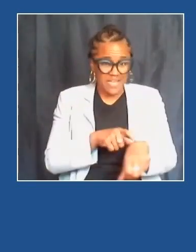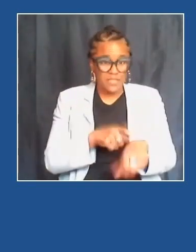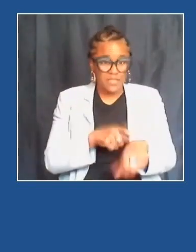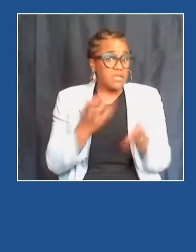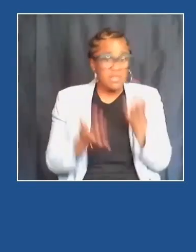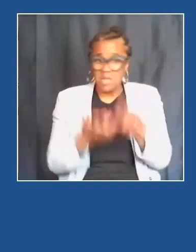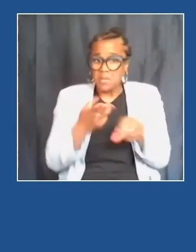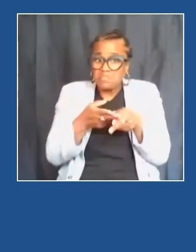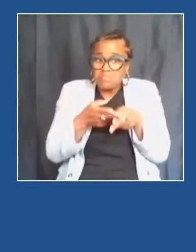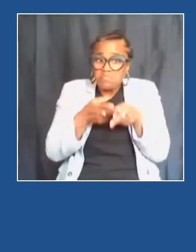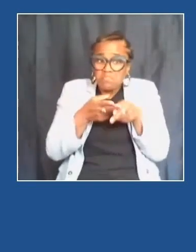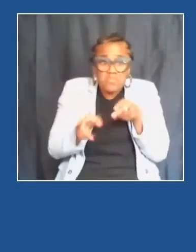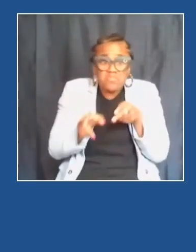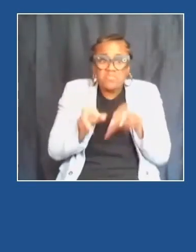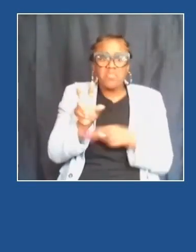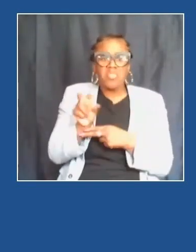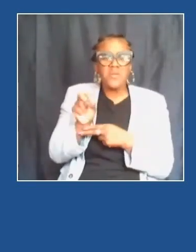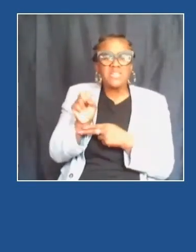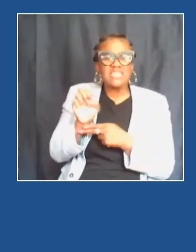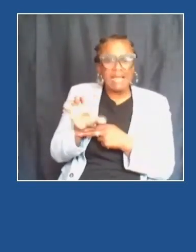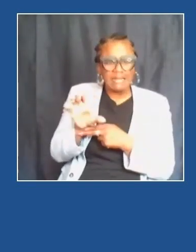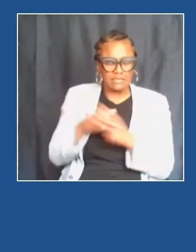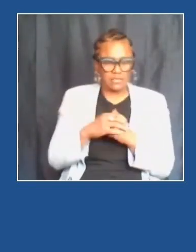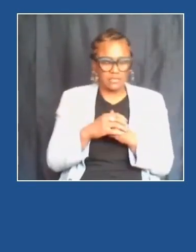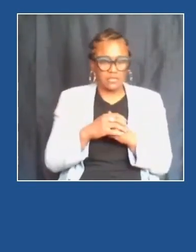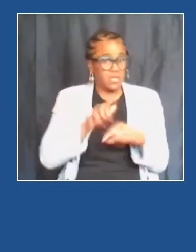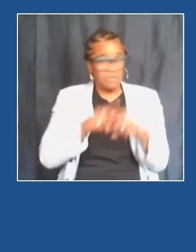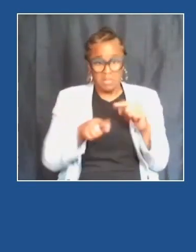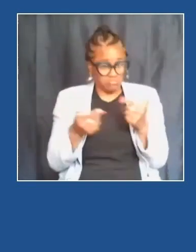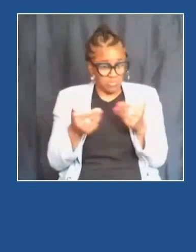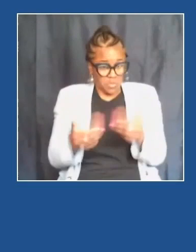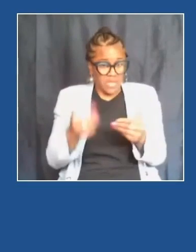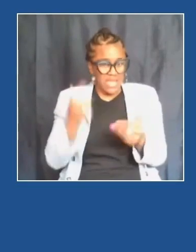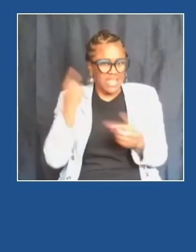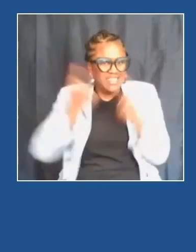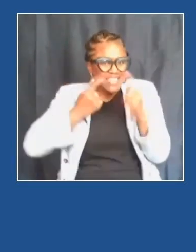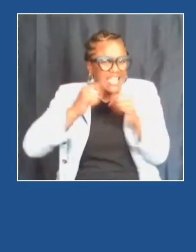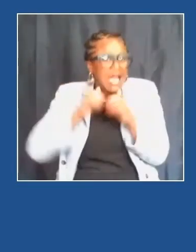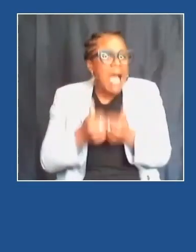just be 30 seconds. But let's think about how to do